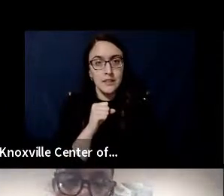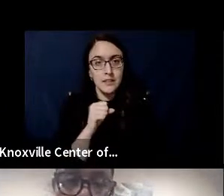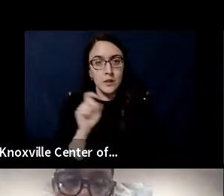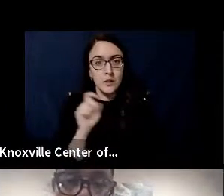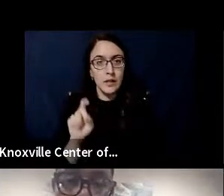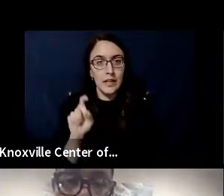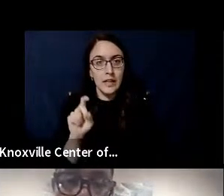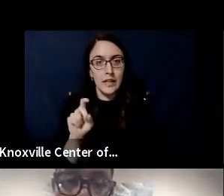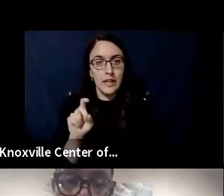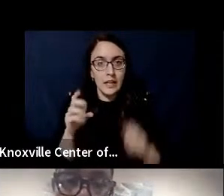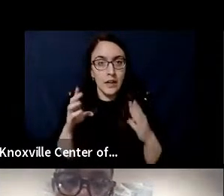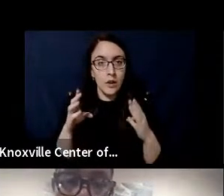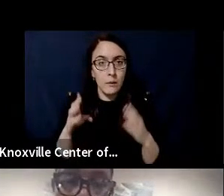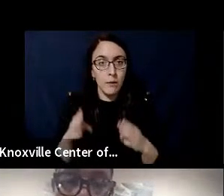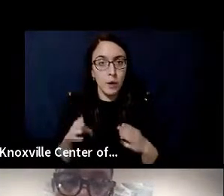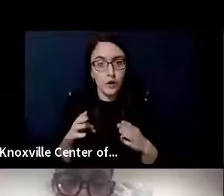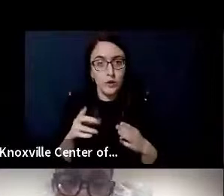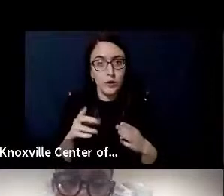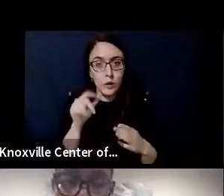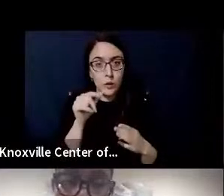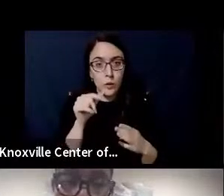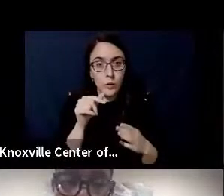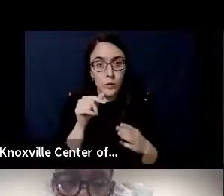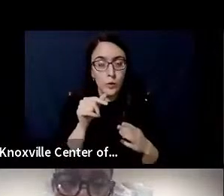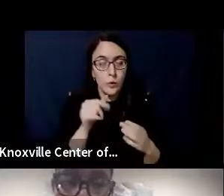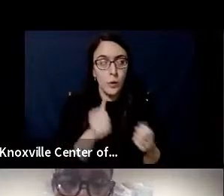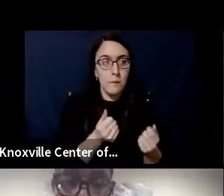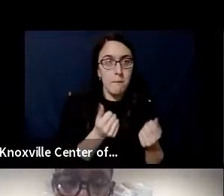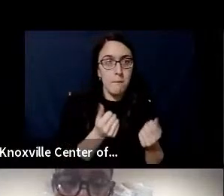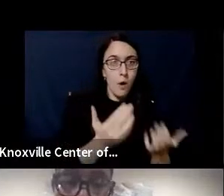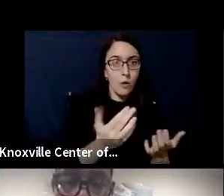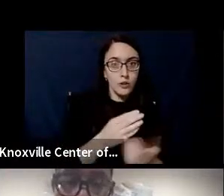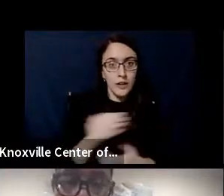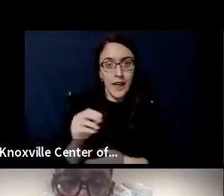person who offered the motion and the second to